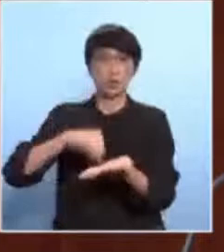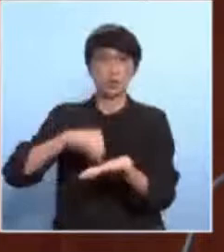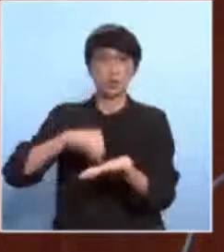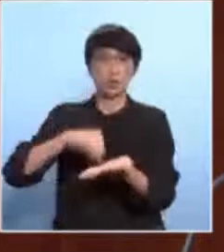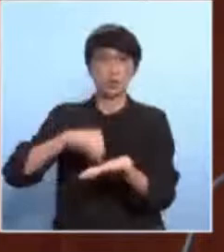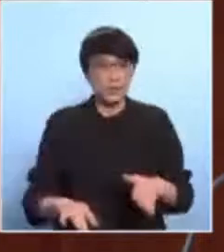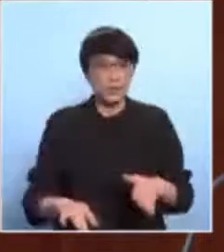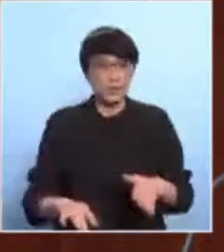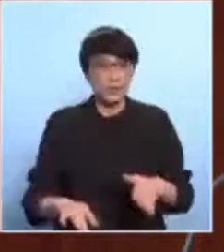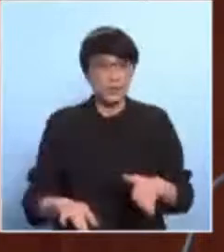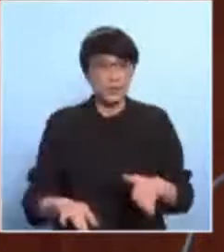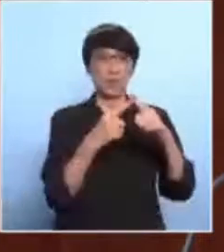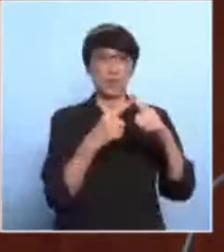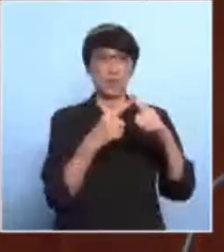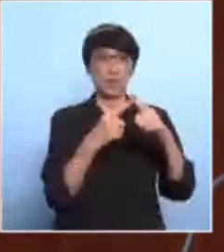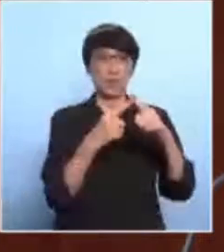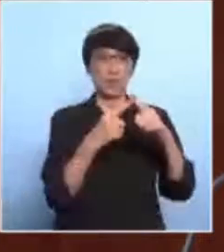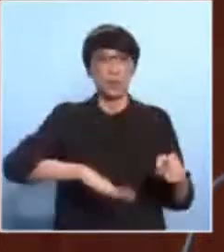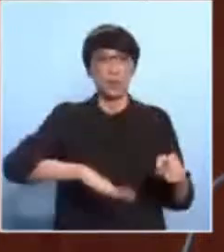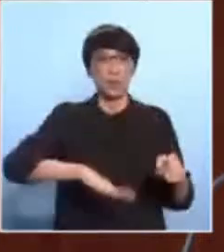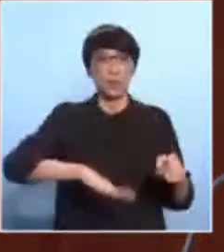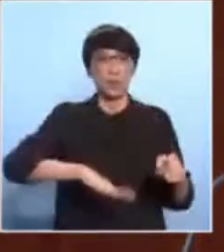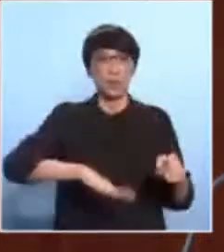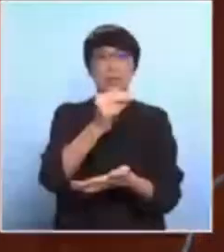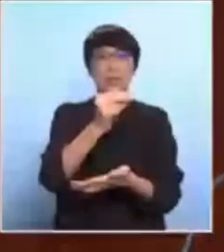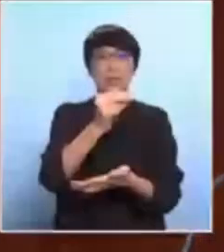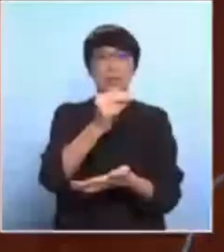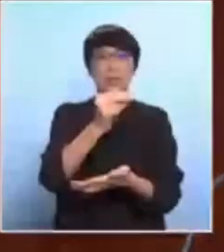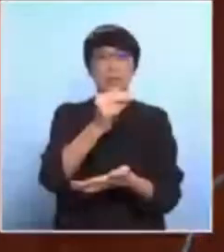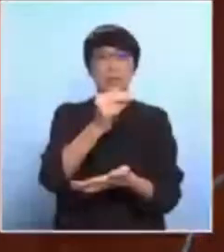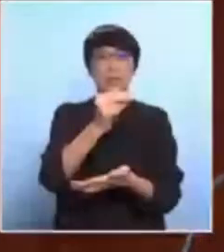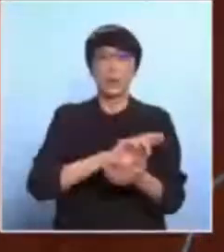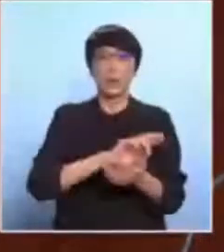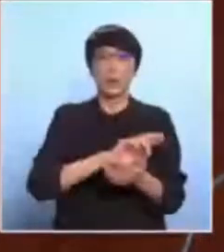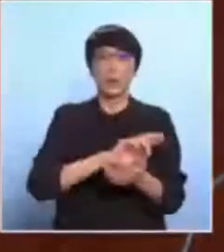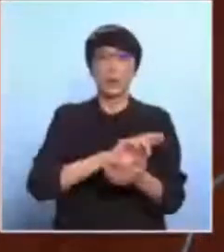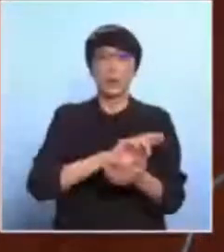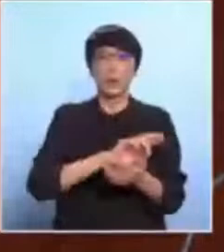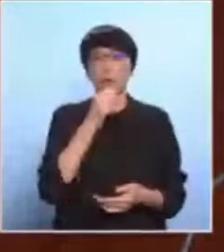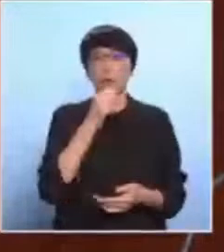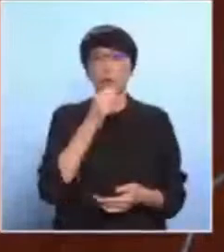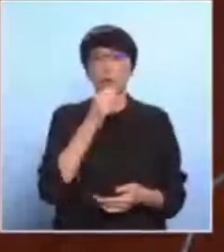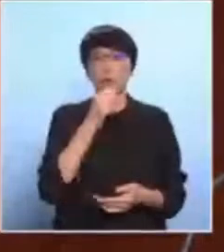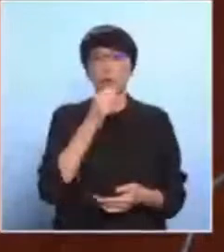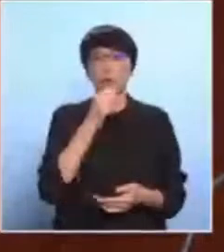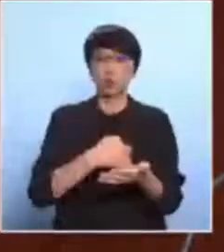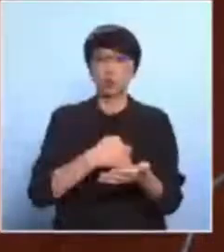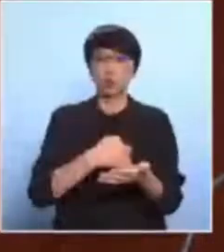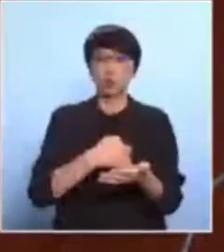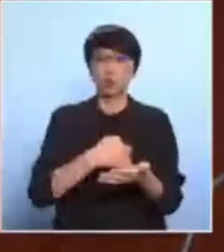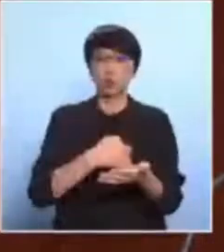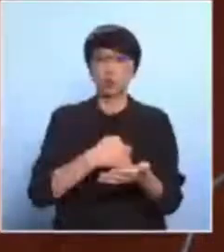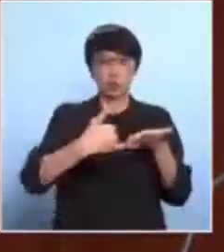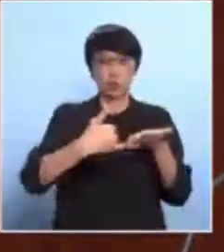the talent concerned has resided in Hong Kong for 7 years and become a Hong Kong PR.